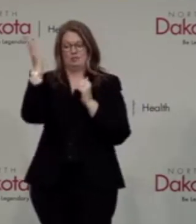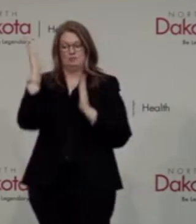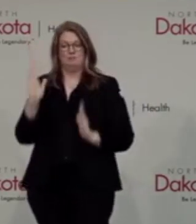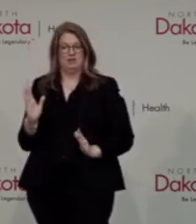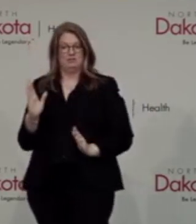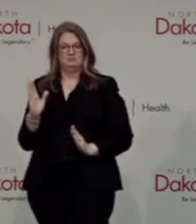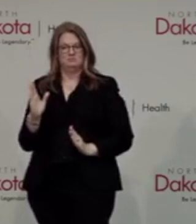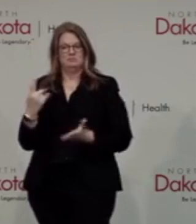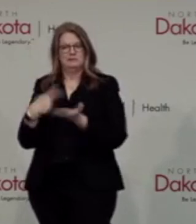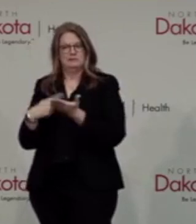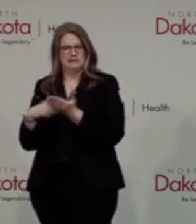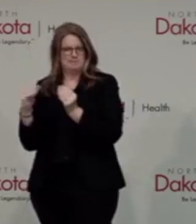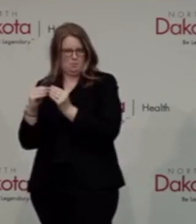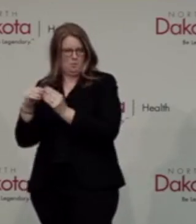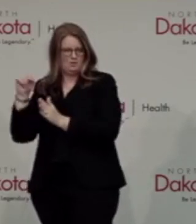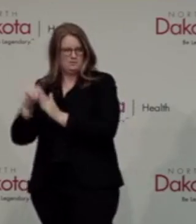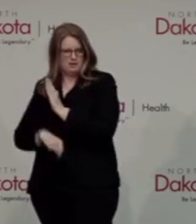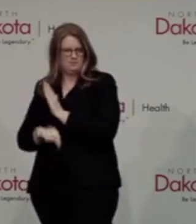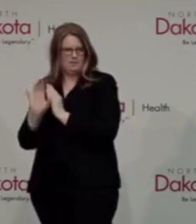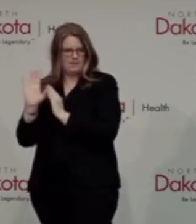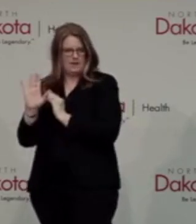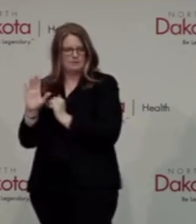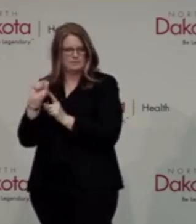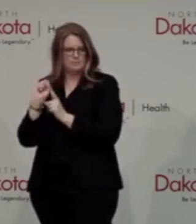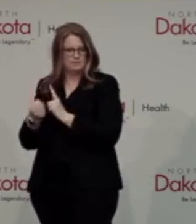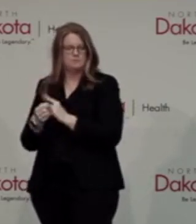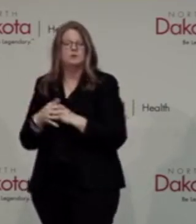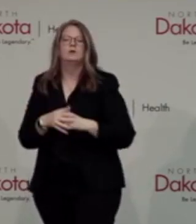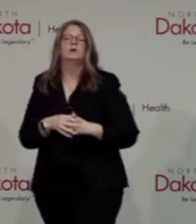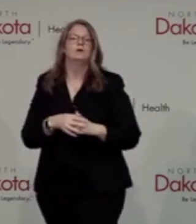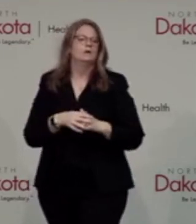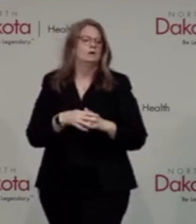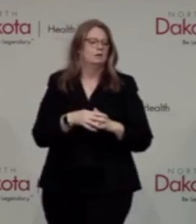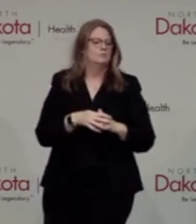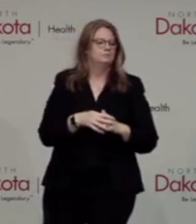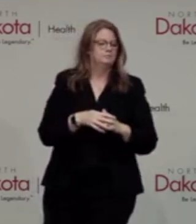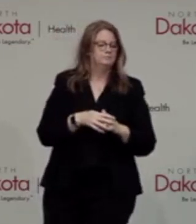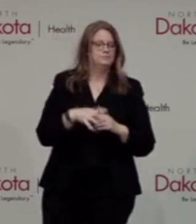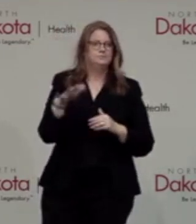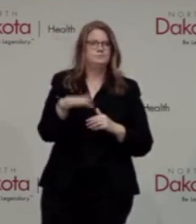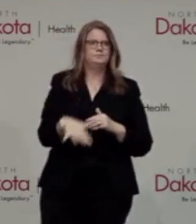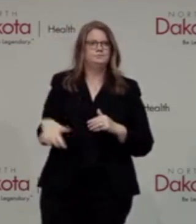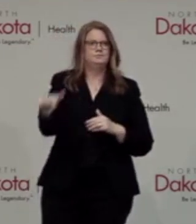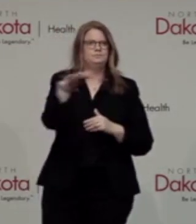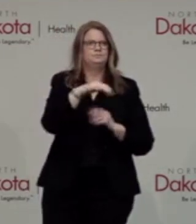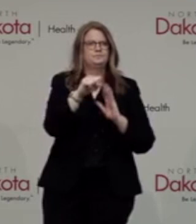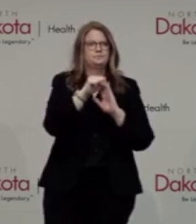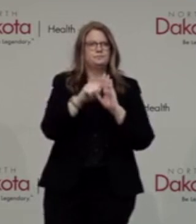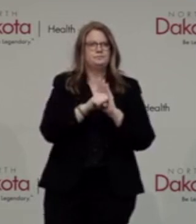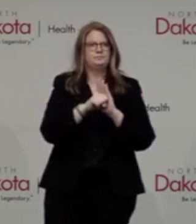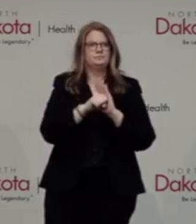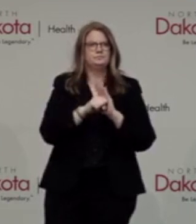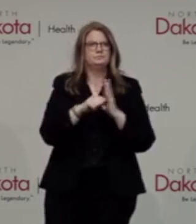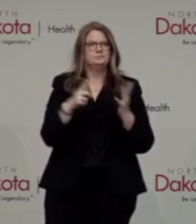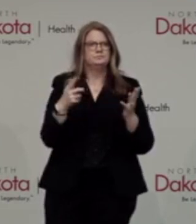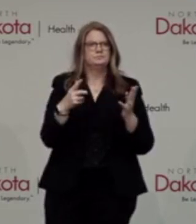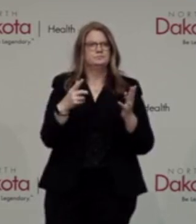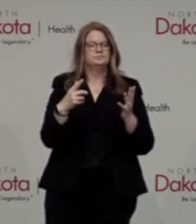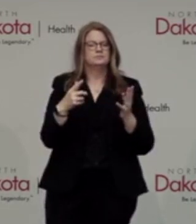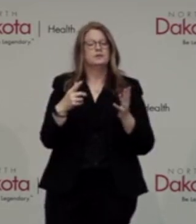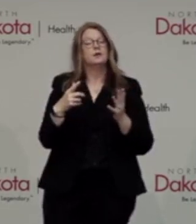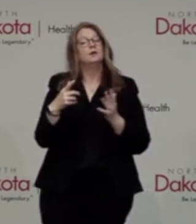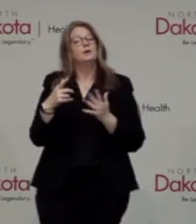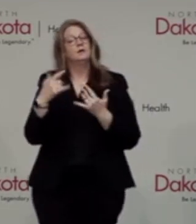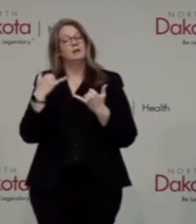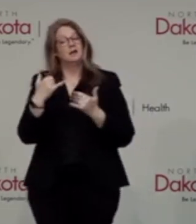When we take a look at around the state, and because we've got higher vaccination rates